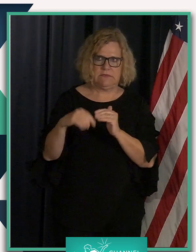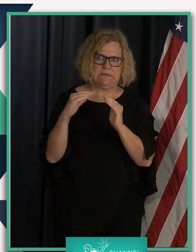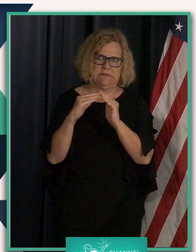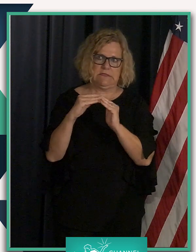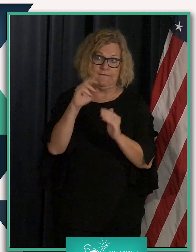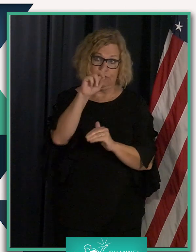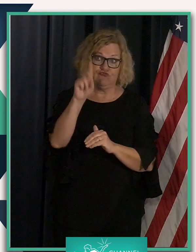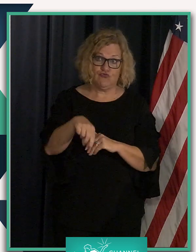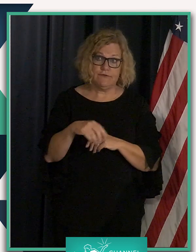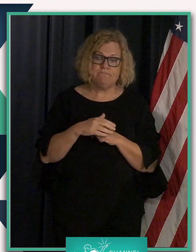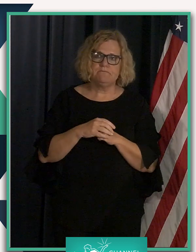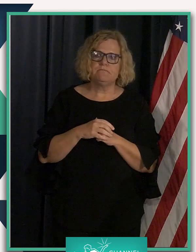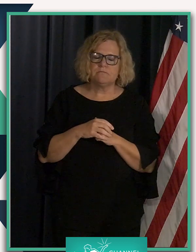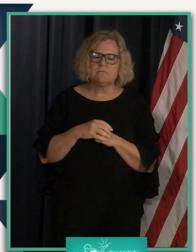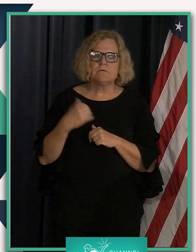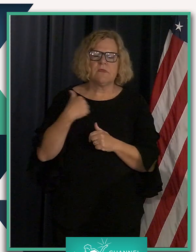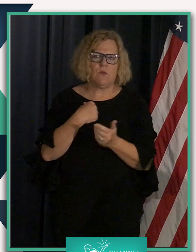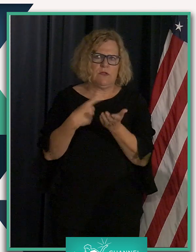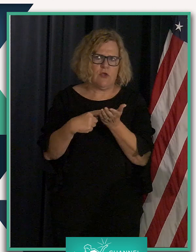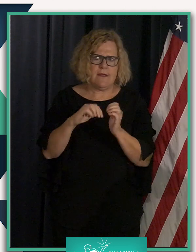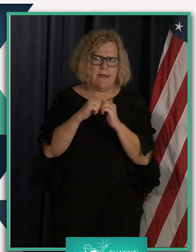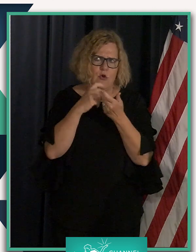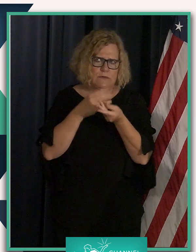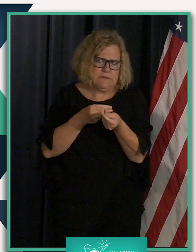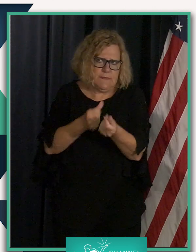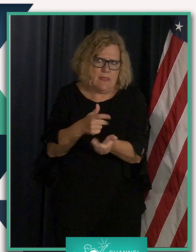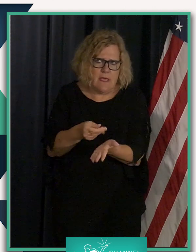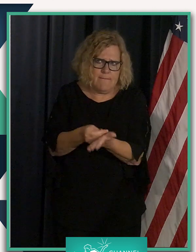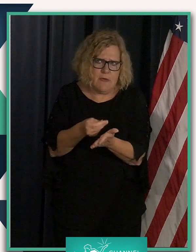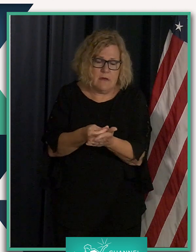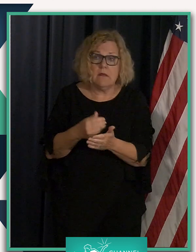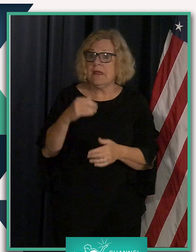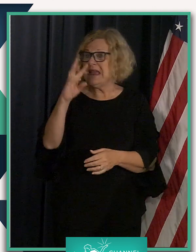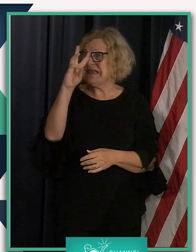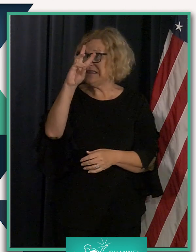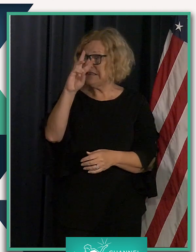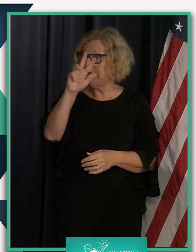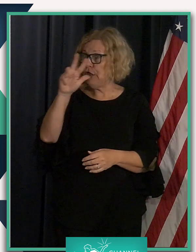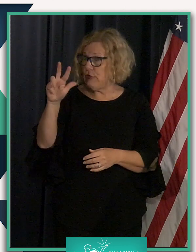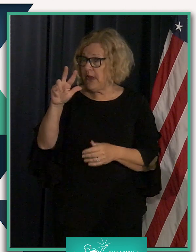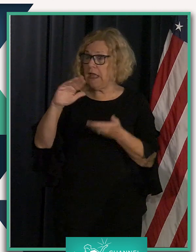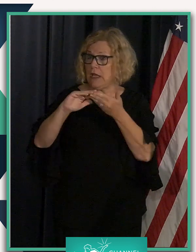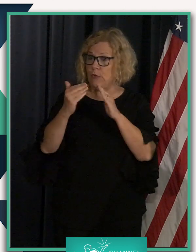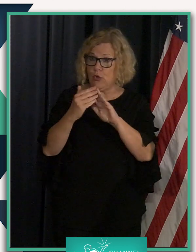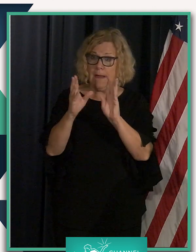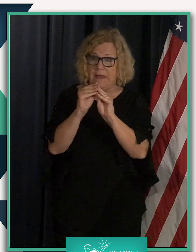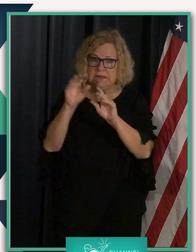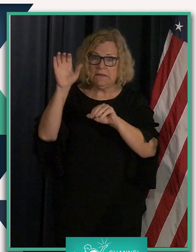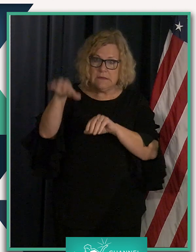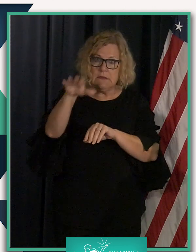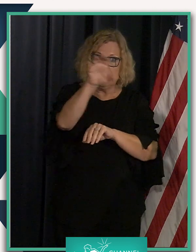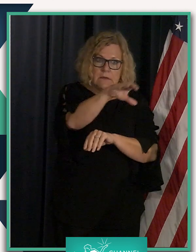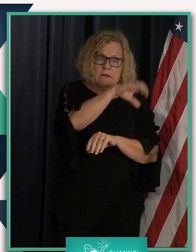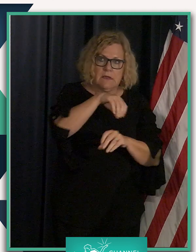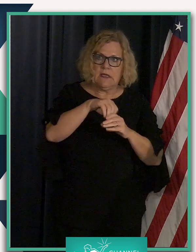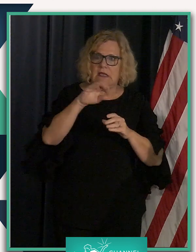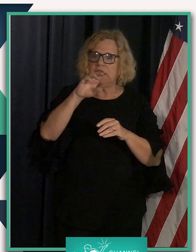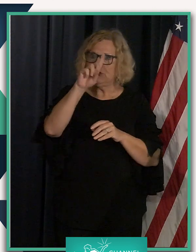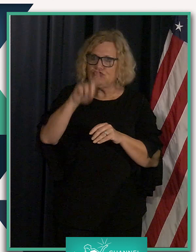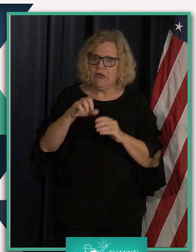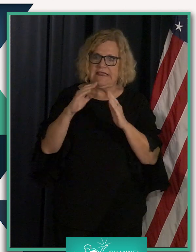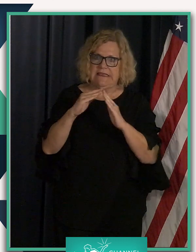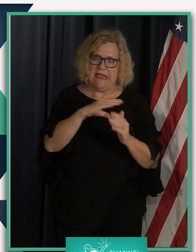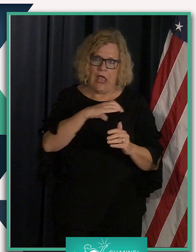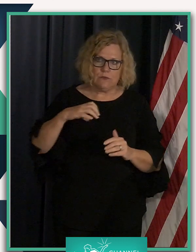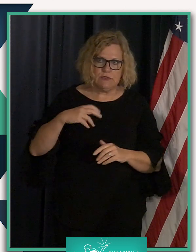of Detroit. And we talked about how we're going to spend that money. And we then had 63 community meetings. In Detroit City Council